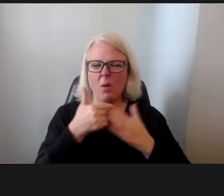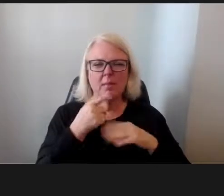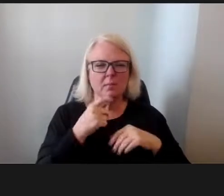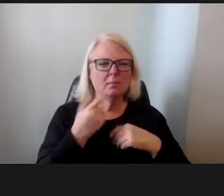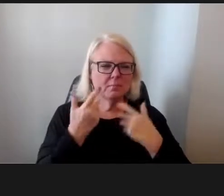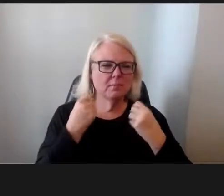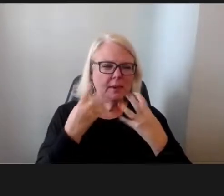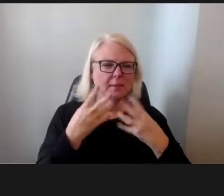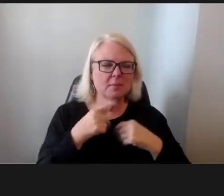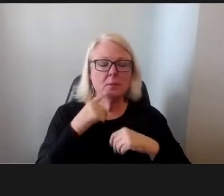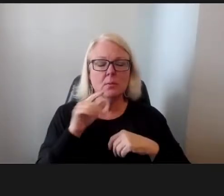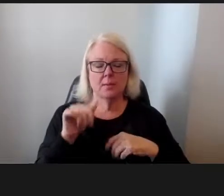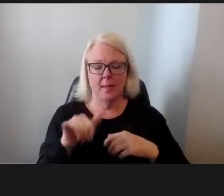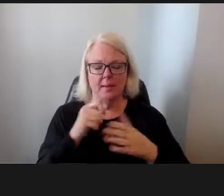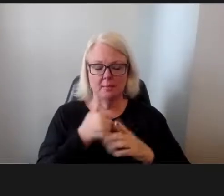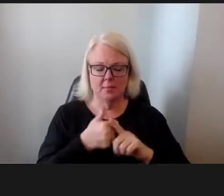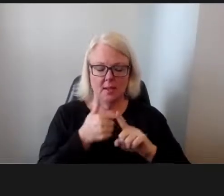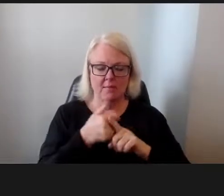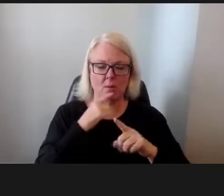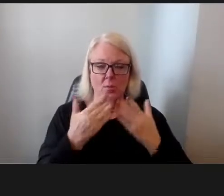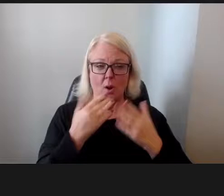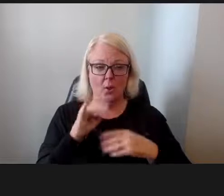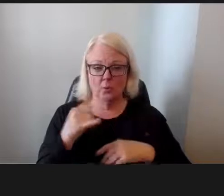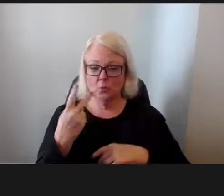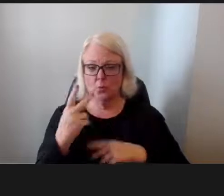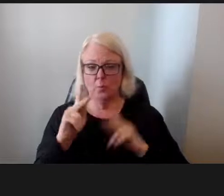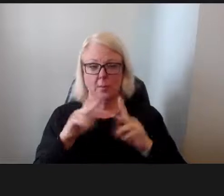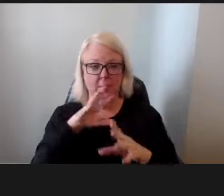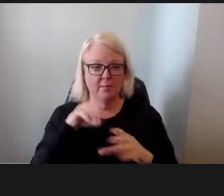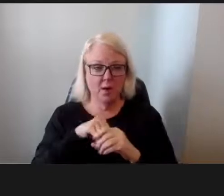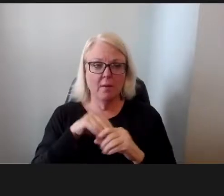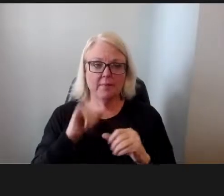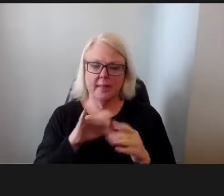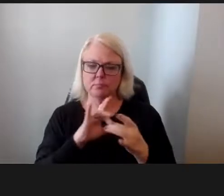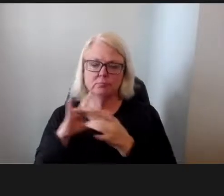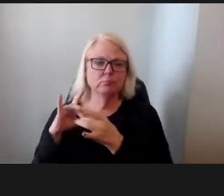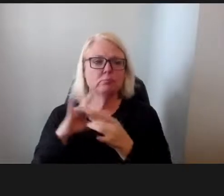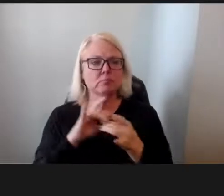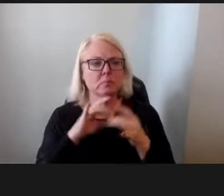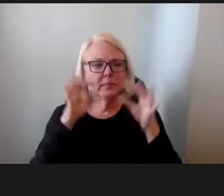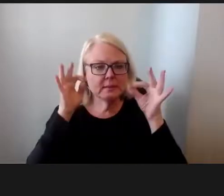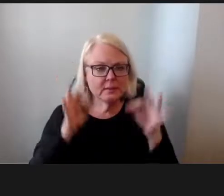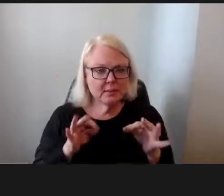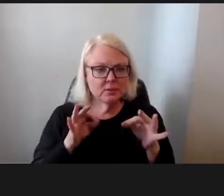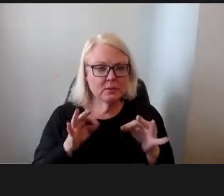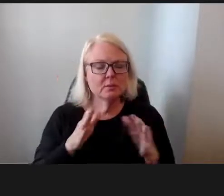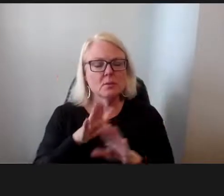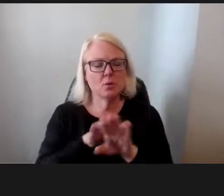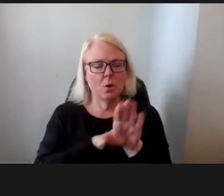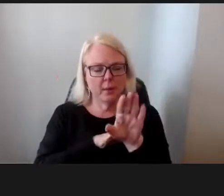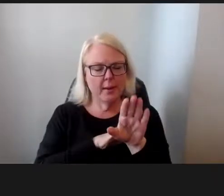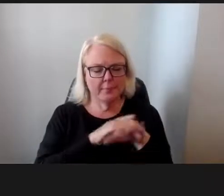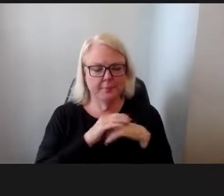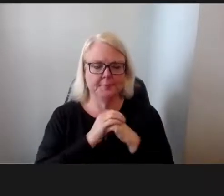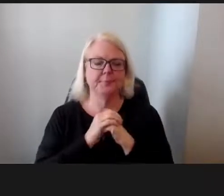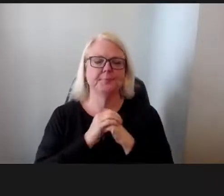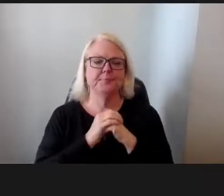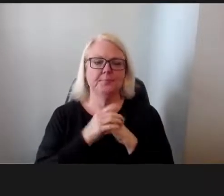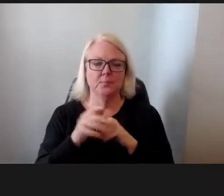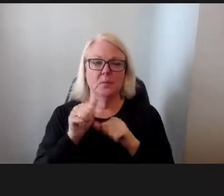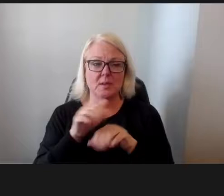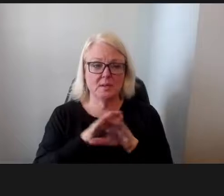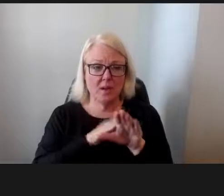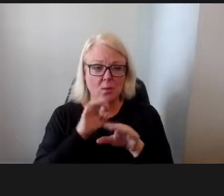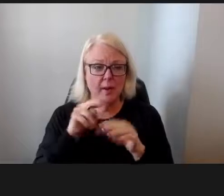in itself, even though there are probably only two people involved, is a collective decision to slow down. You can slow down